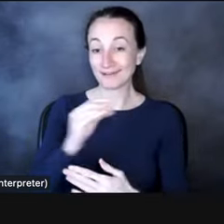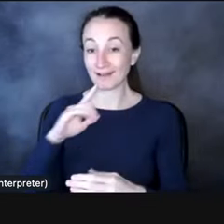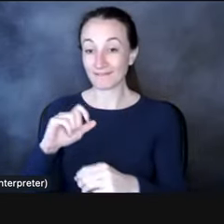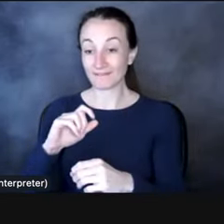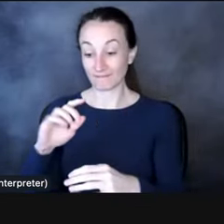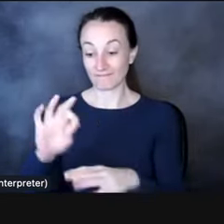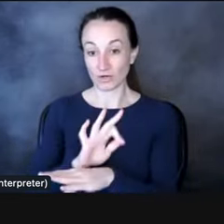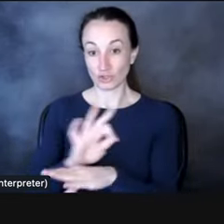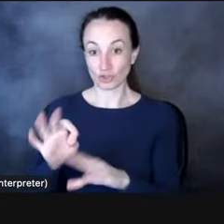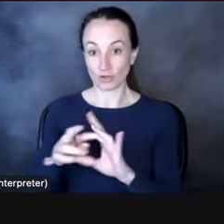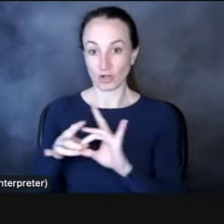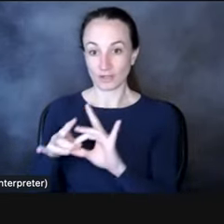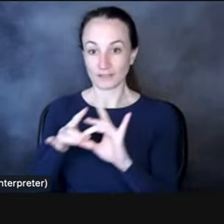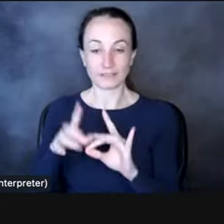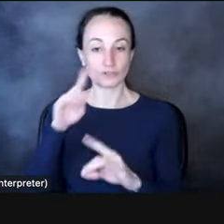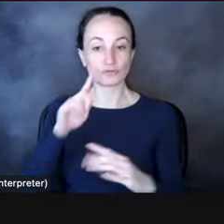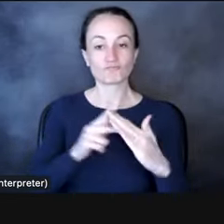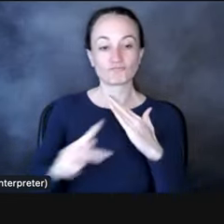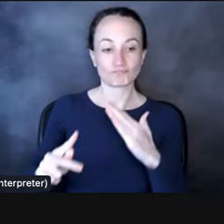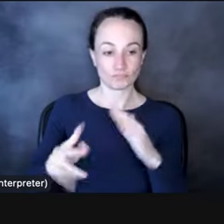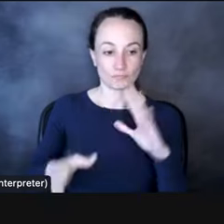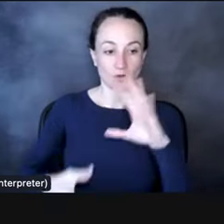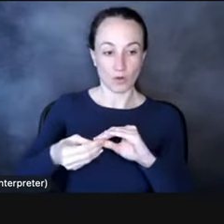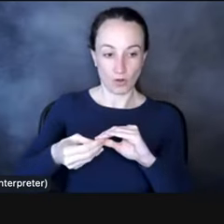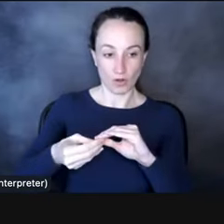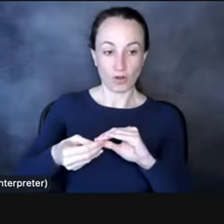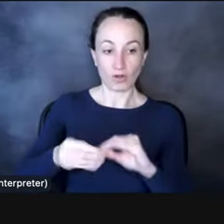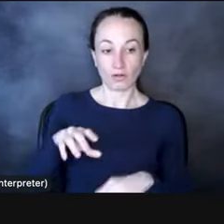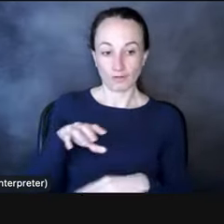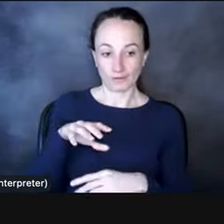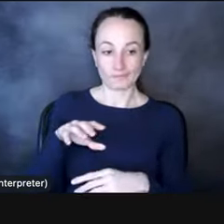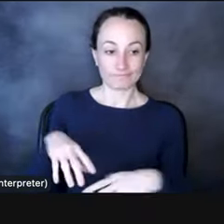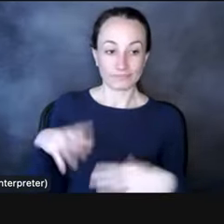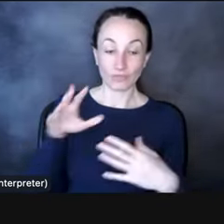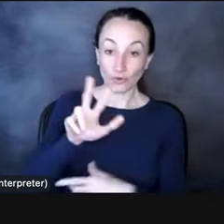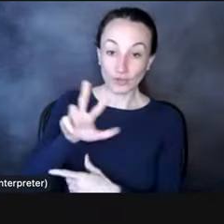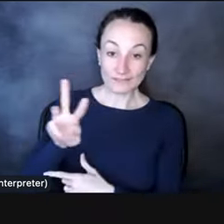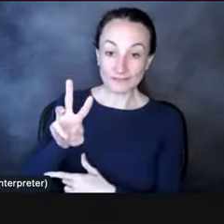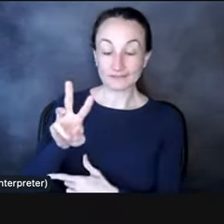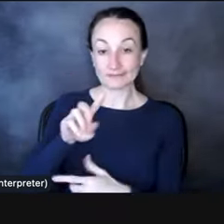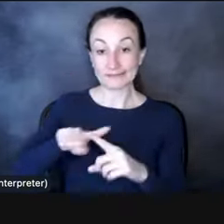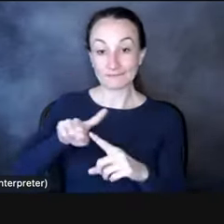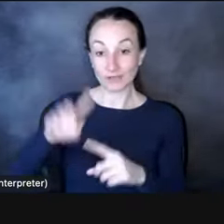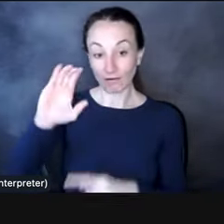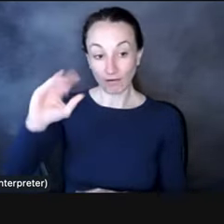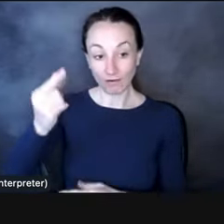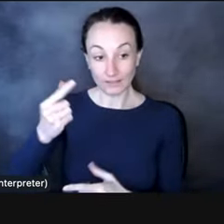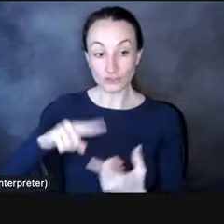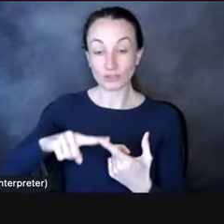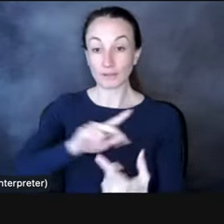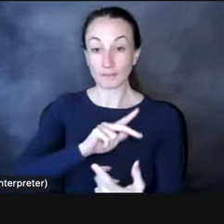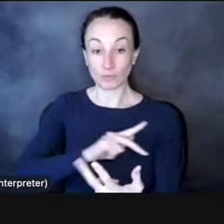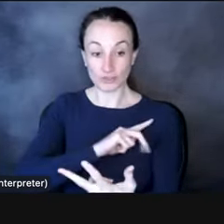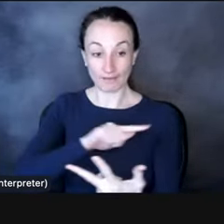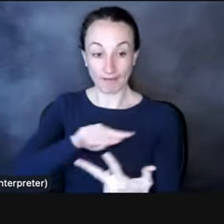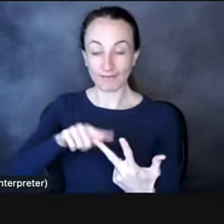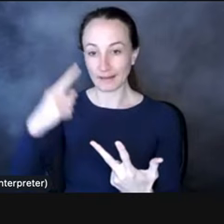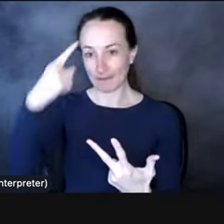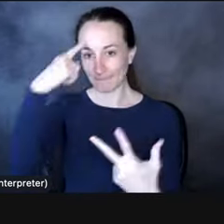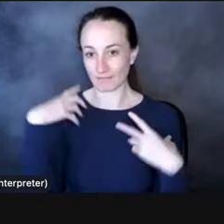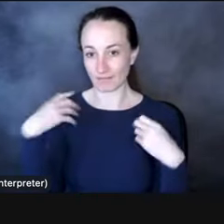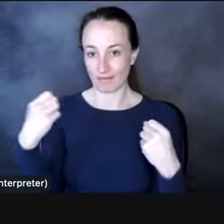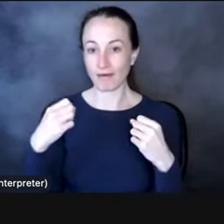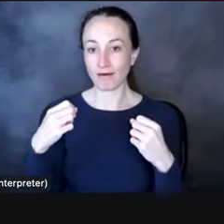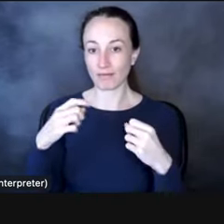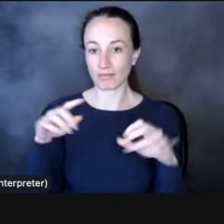cognitive, personality, and mental health measures in individual participants. For the regression model, we use